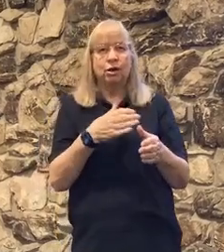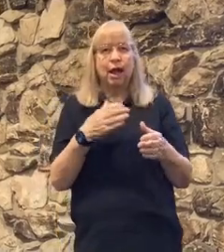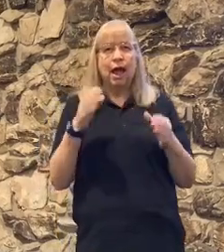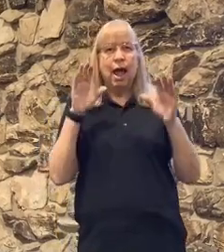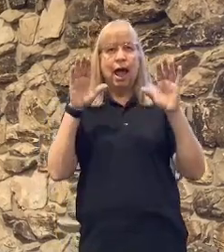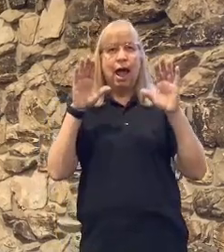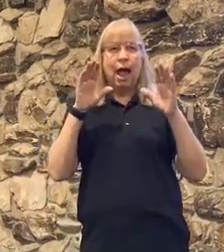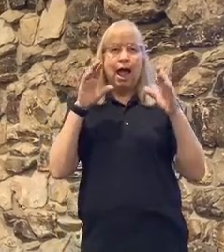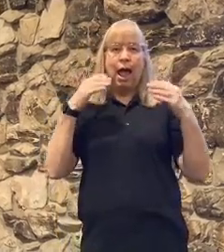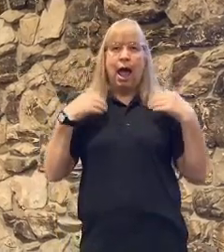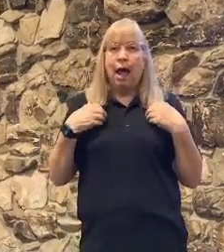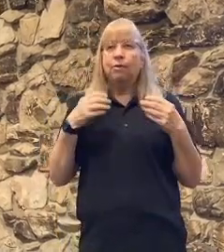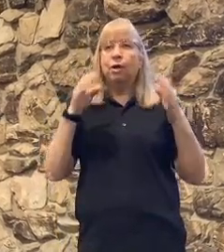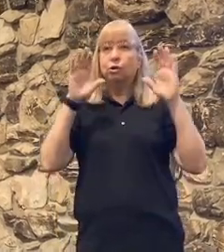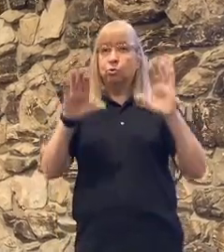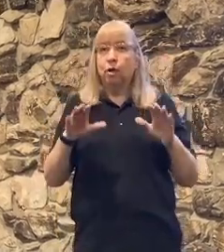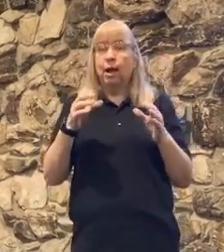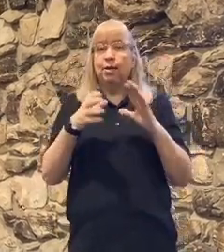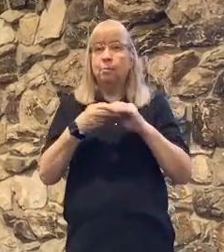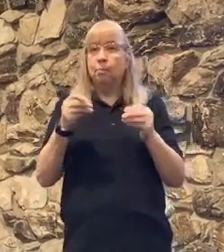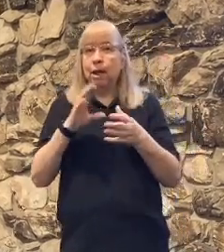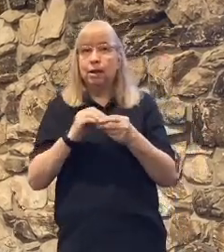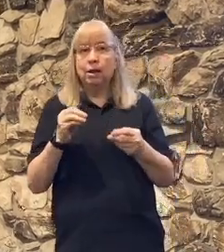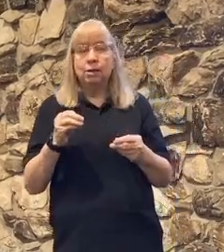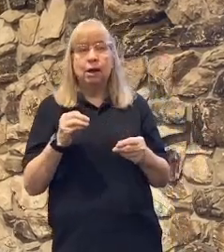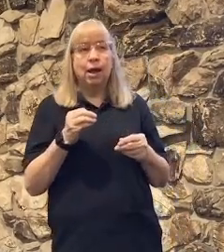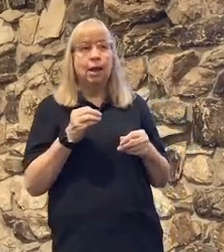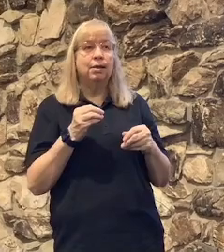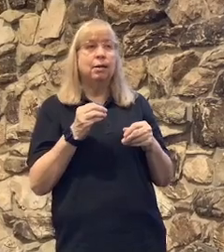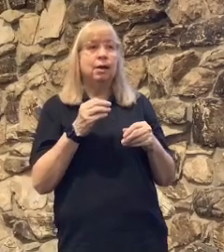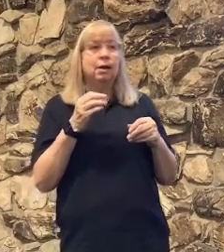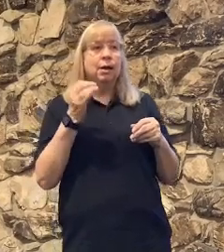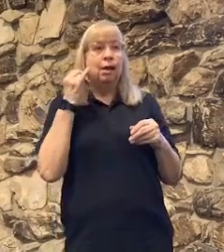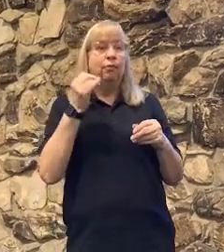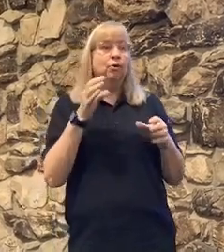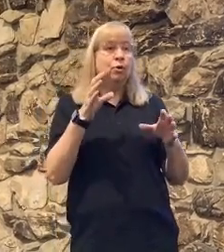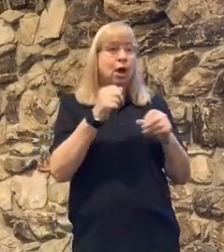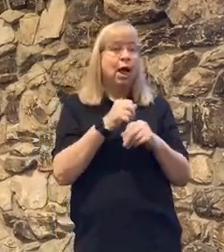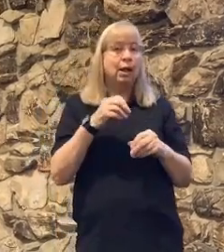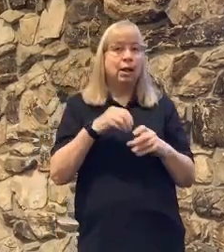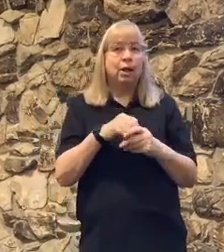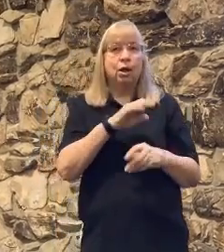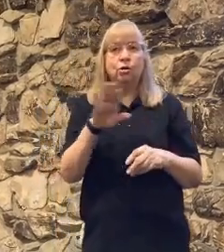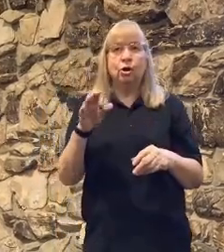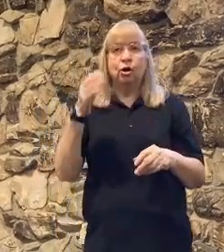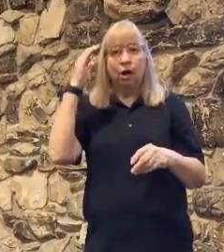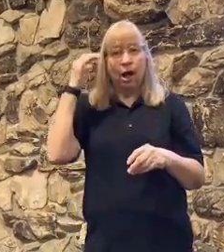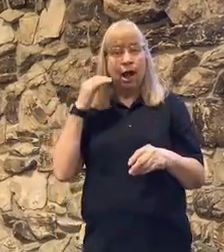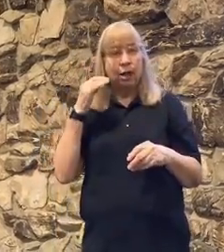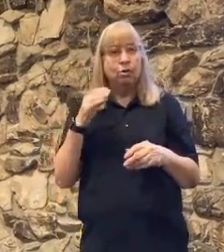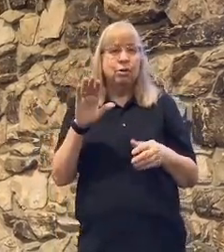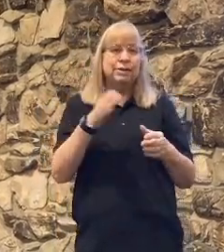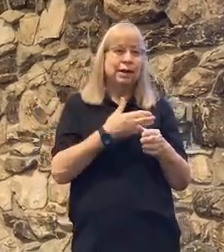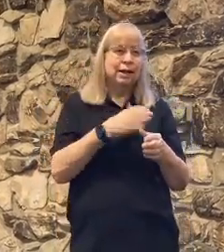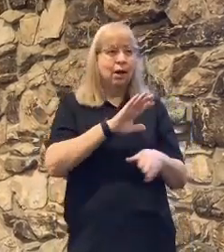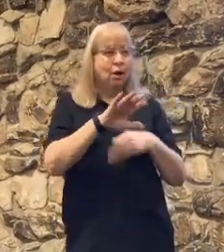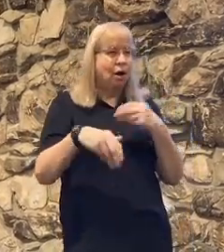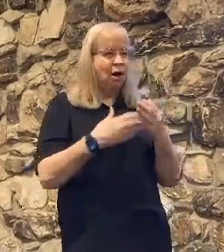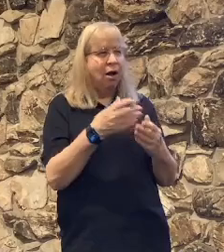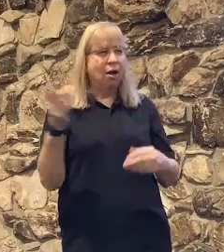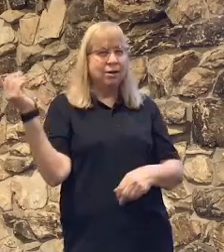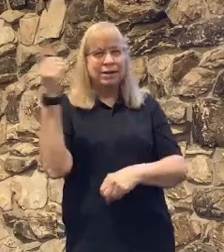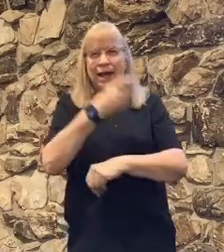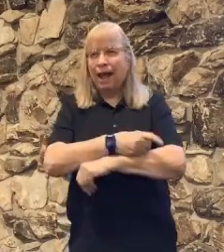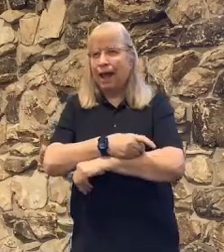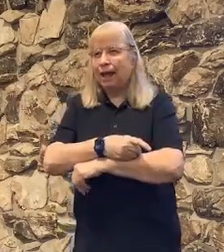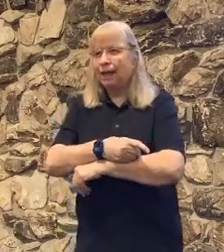it also is one of those songs that kind of became trendy, and if you got it in your head, you were singing it all day long. Sorry